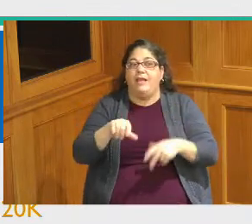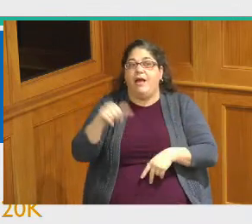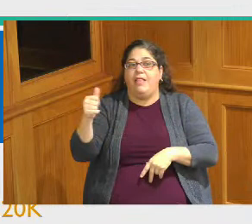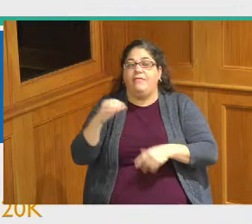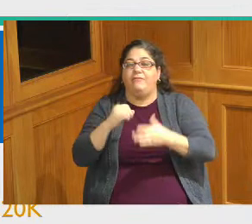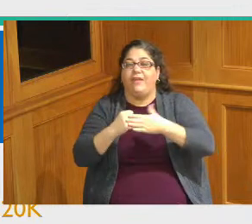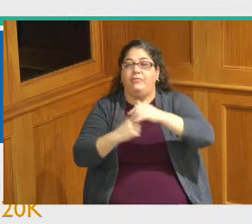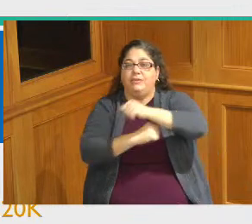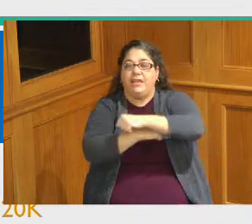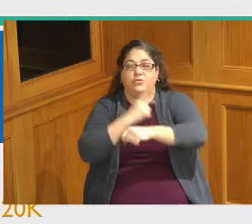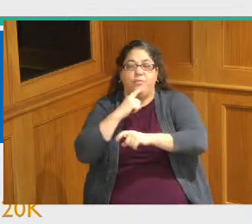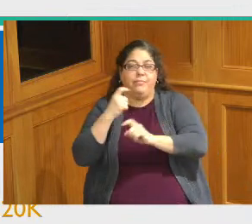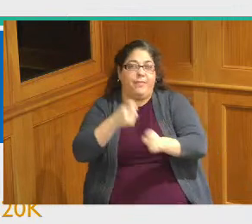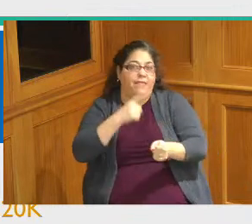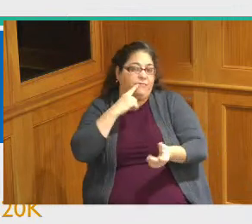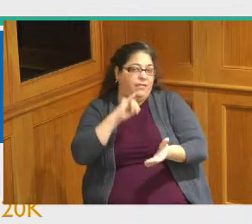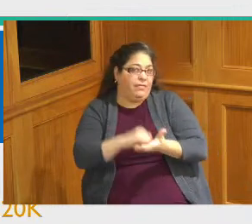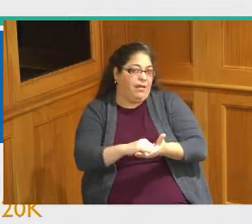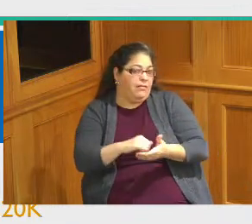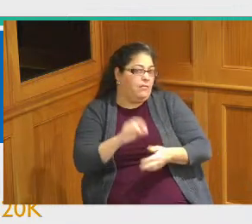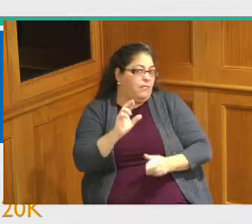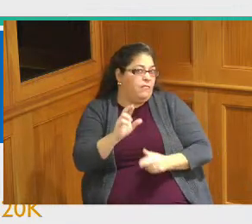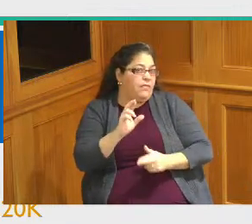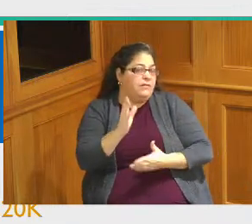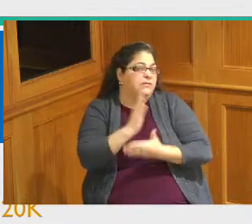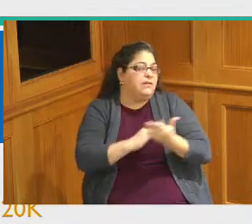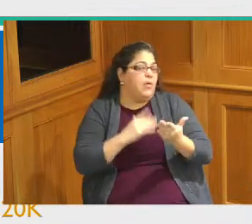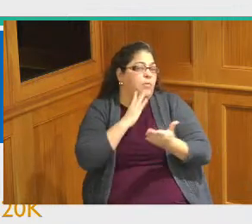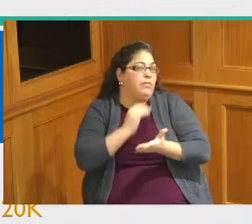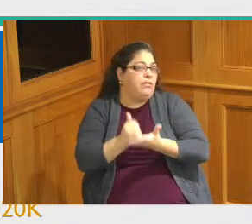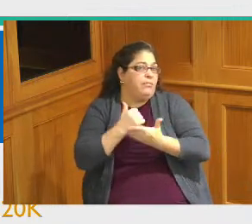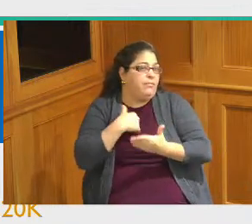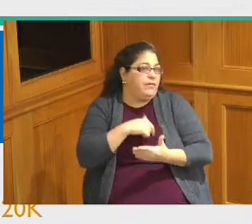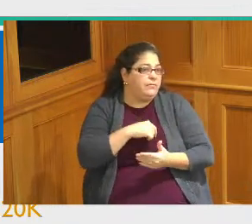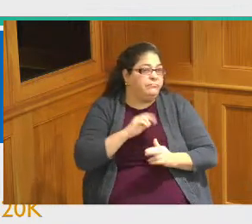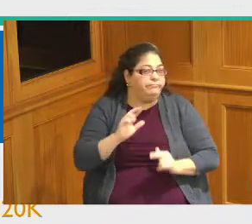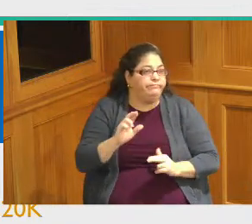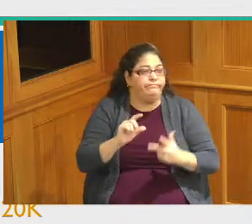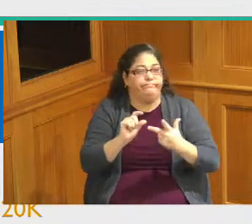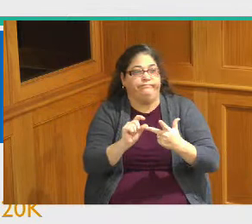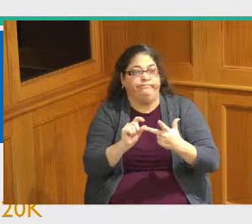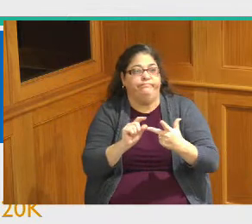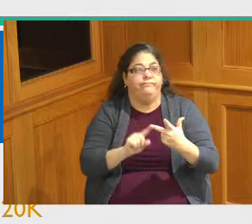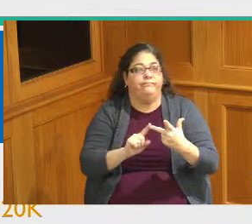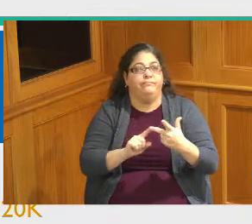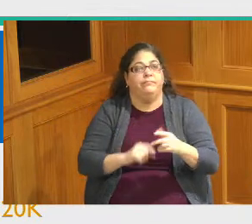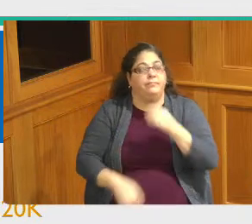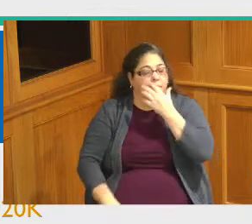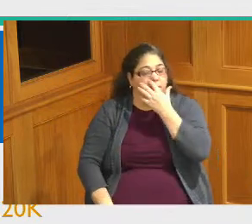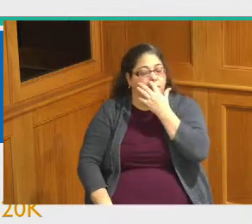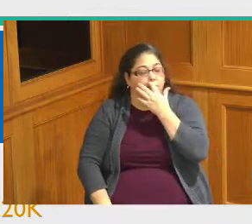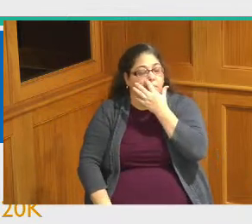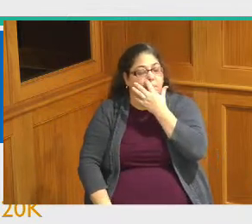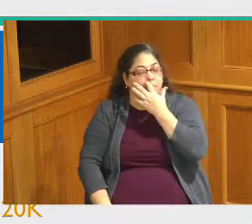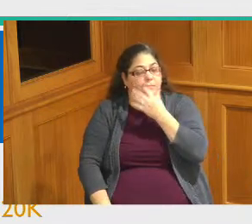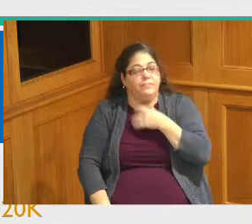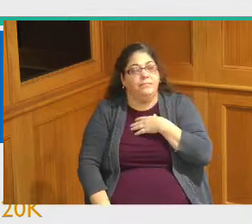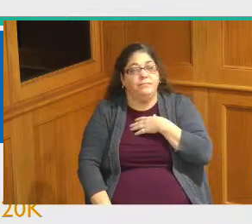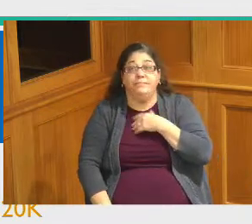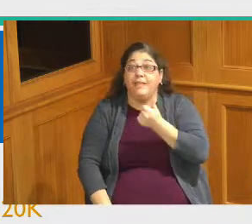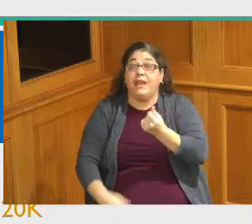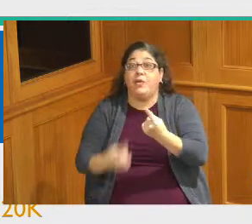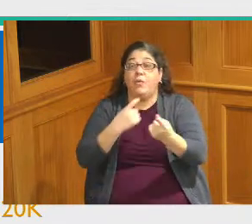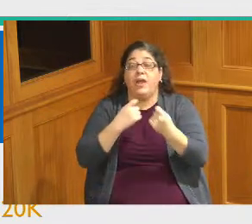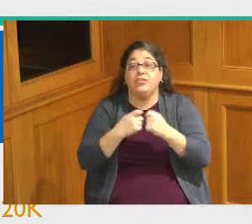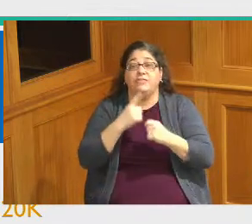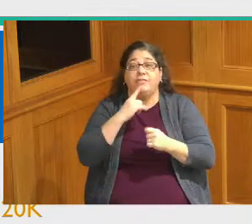which is very nice of them to do that. If you have any questions